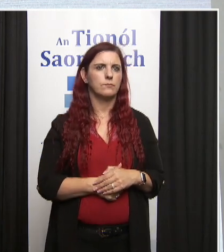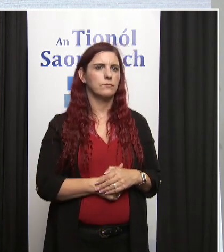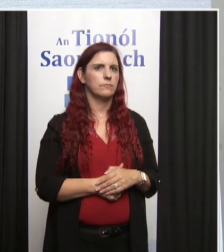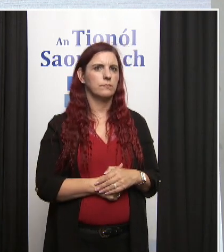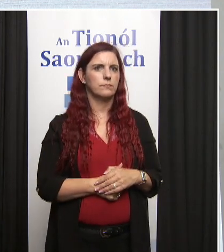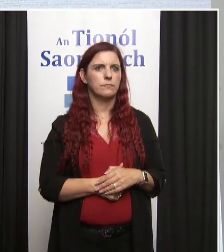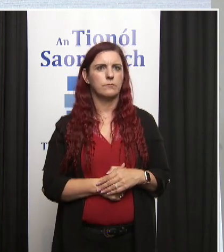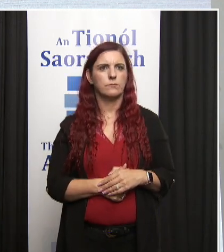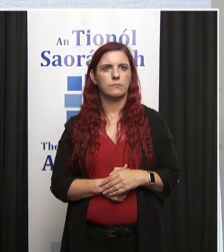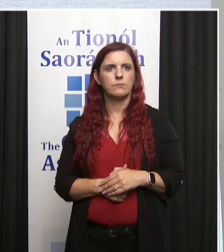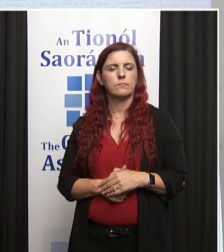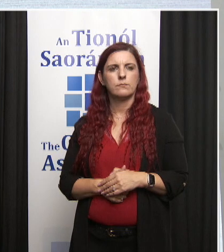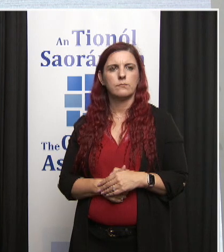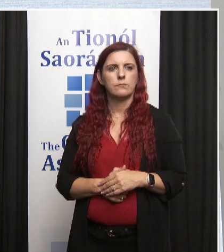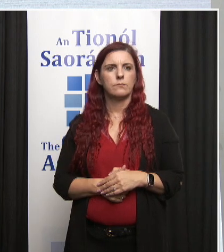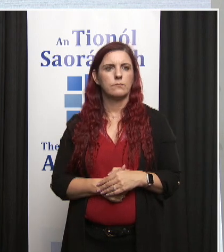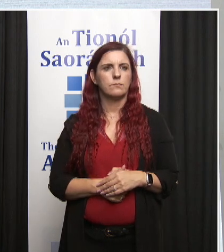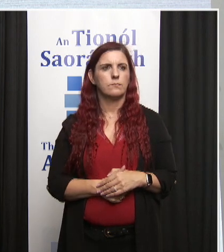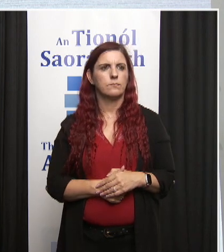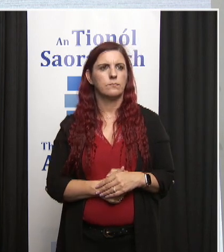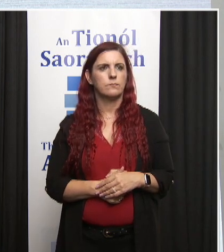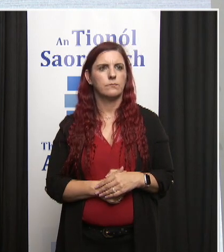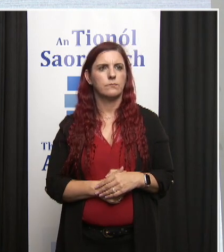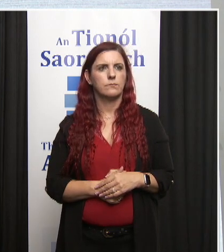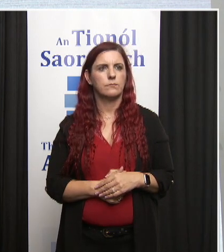And then the last issue was